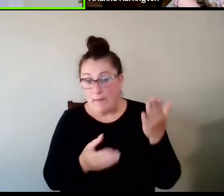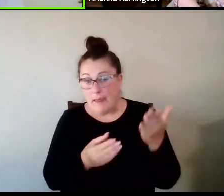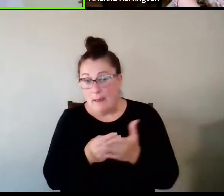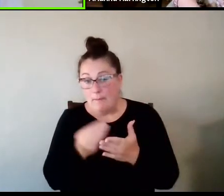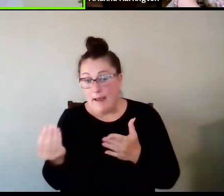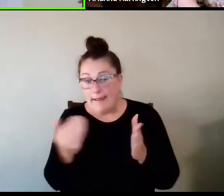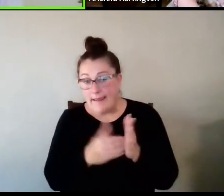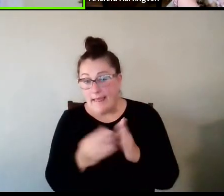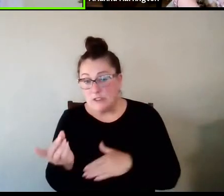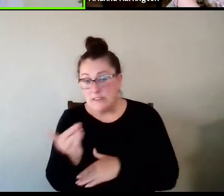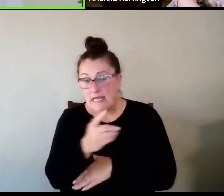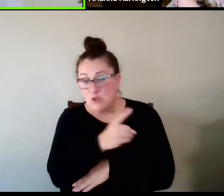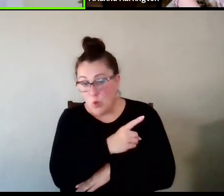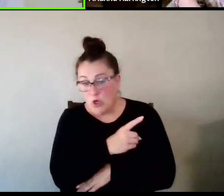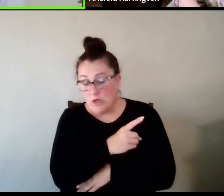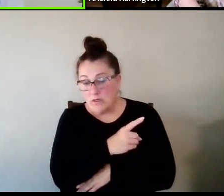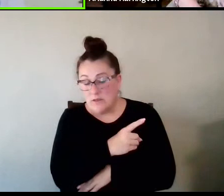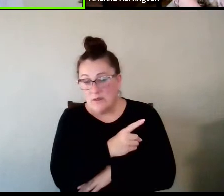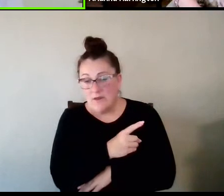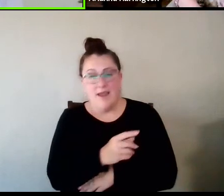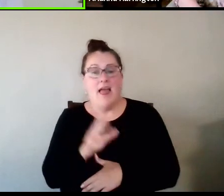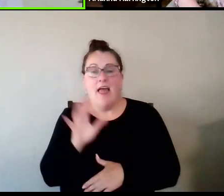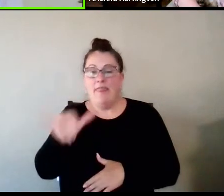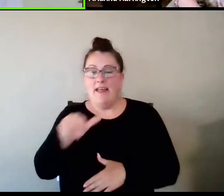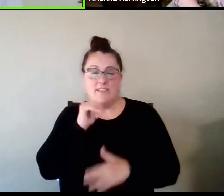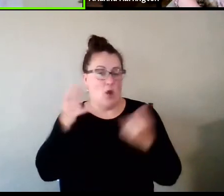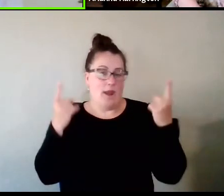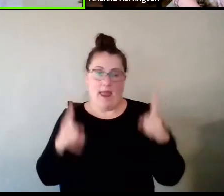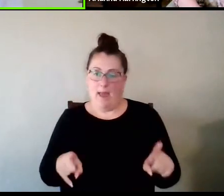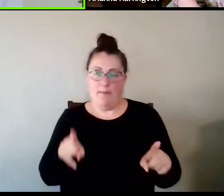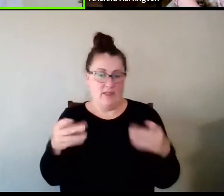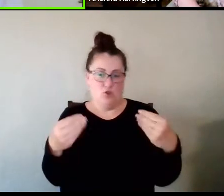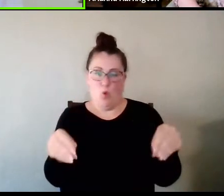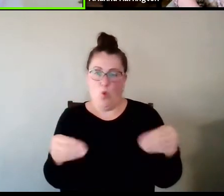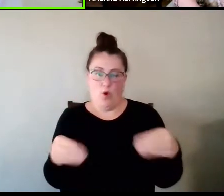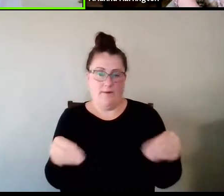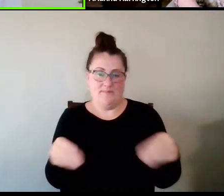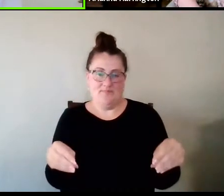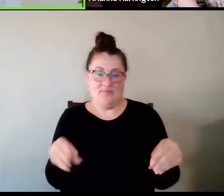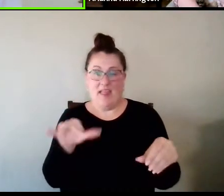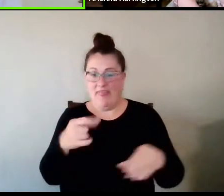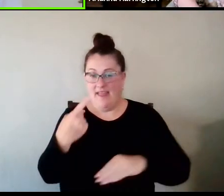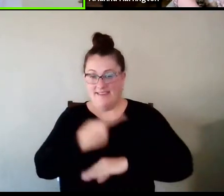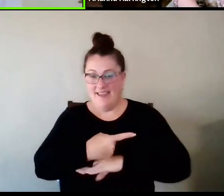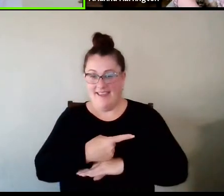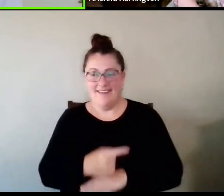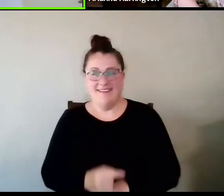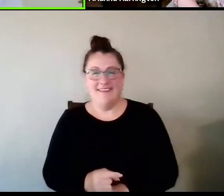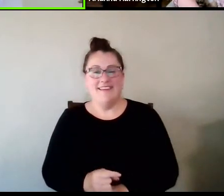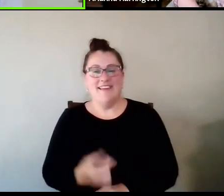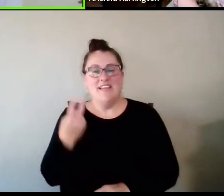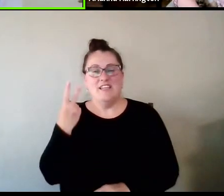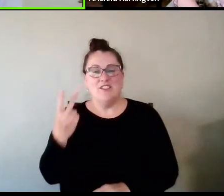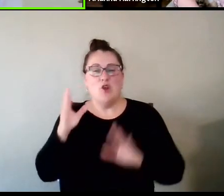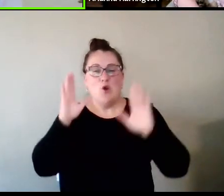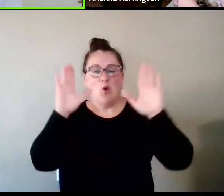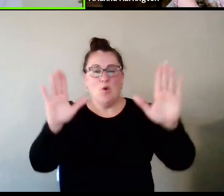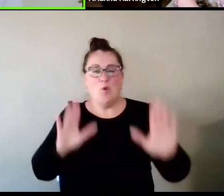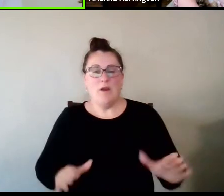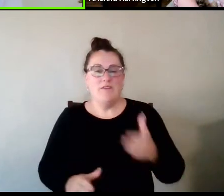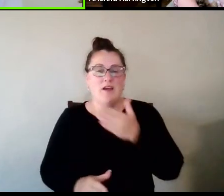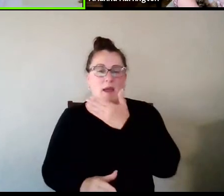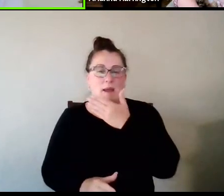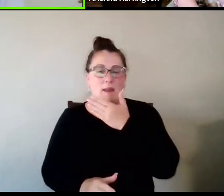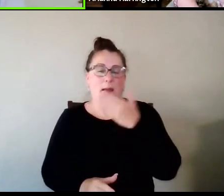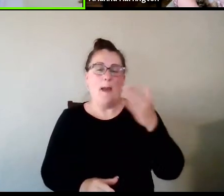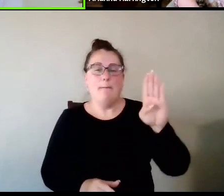new dinosaur toy. But that's not what happened in that store on that day. There's two wonderful Best Buy Blue Shirt